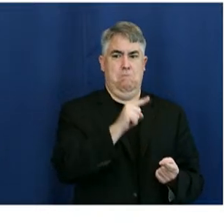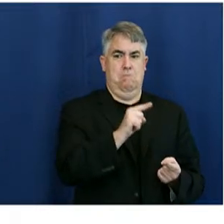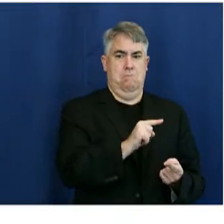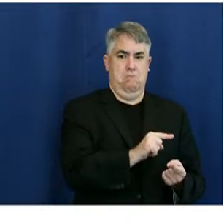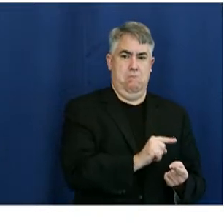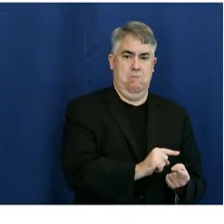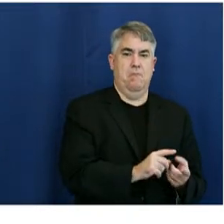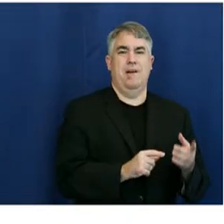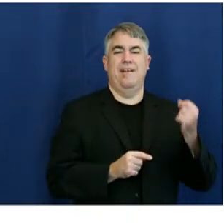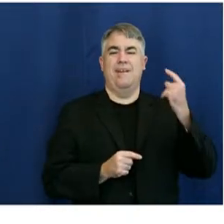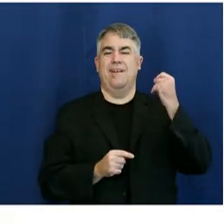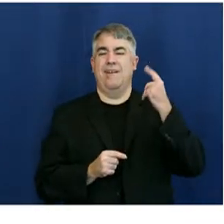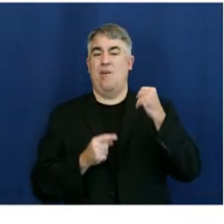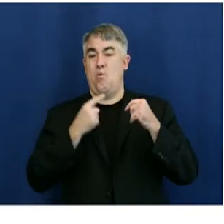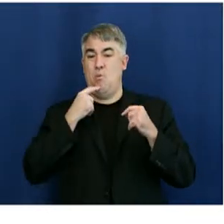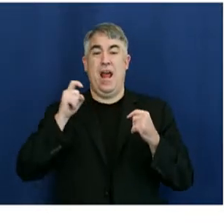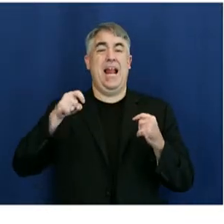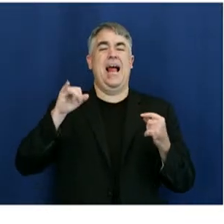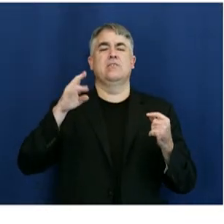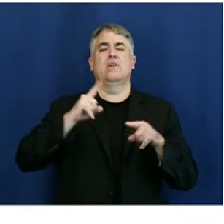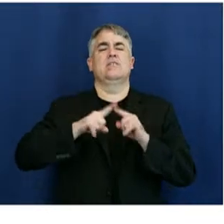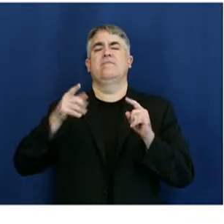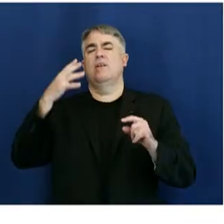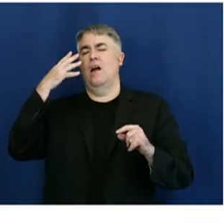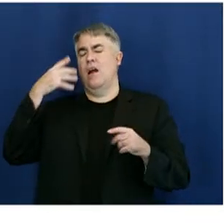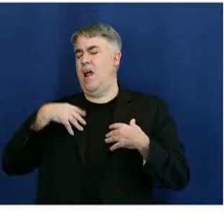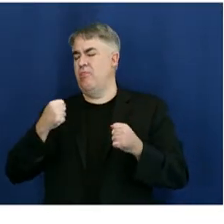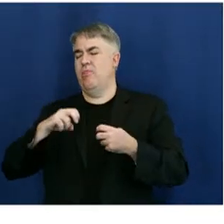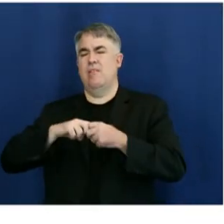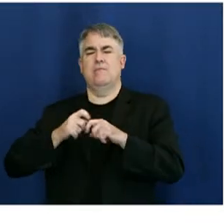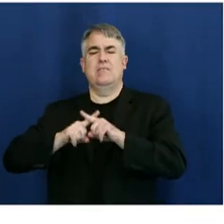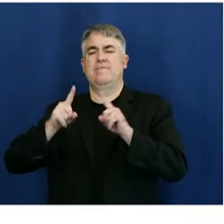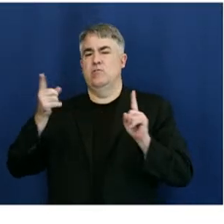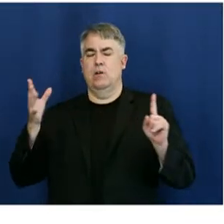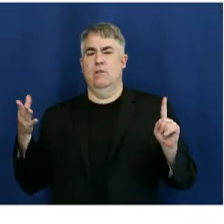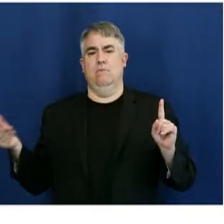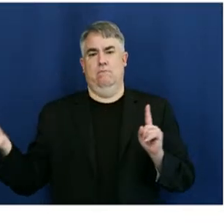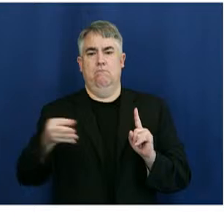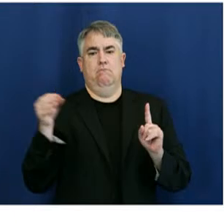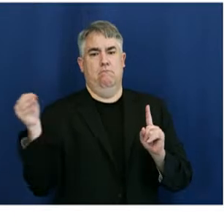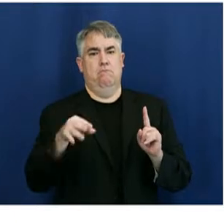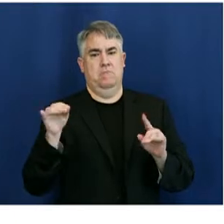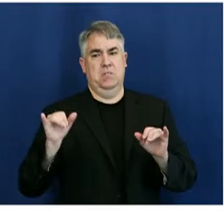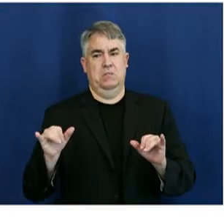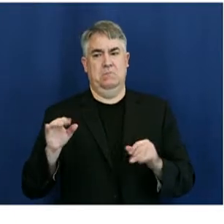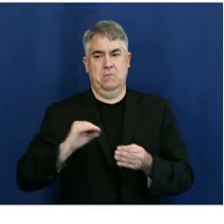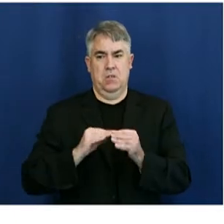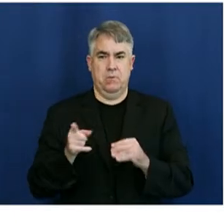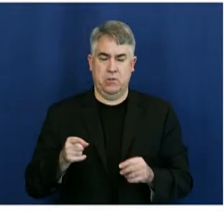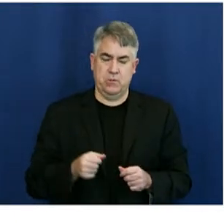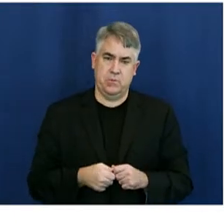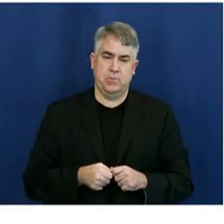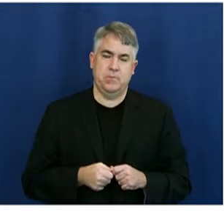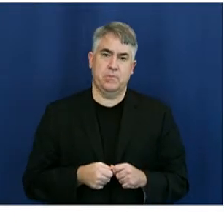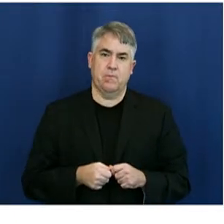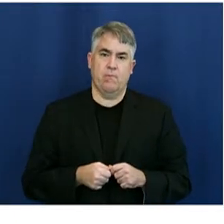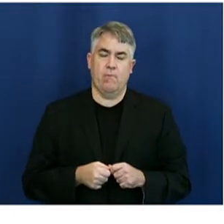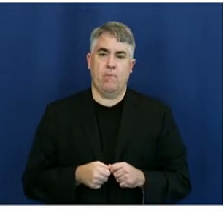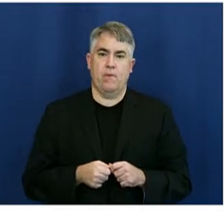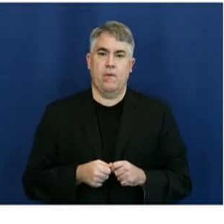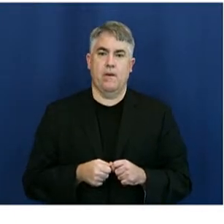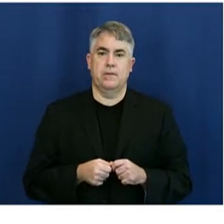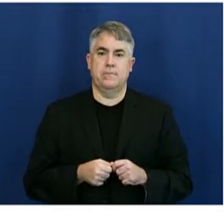as they catch up. But we're seeing more ICU beds staffed and immediately available than we have in a fair amount of